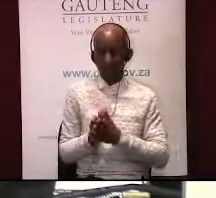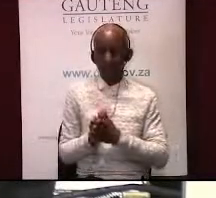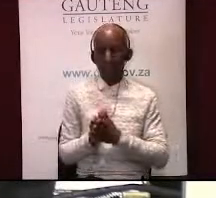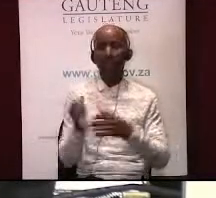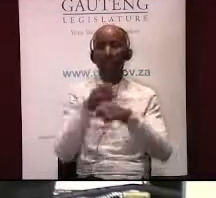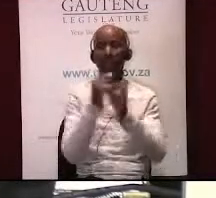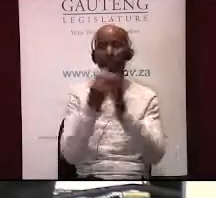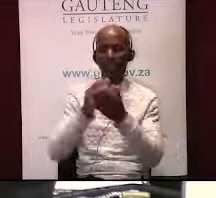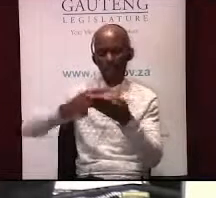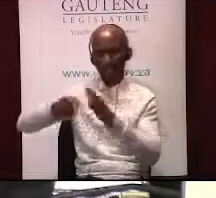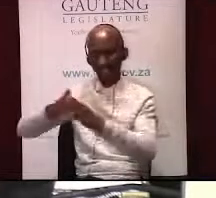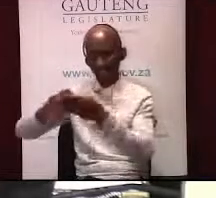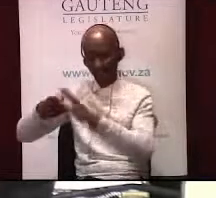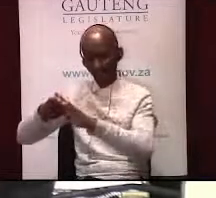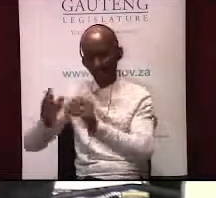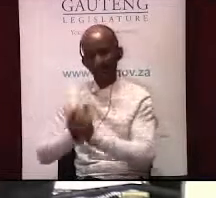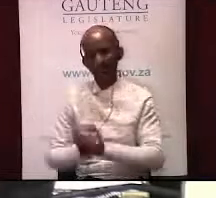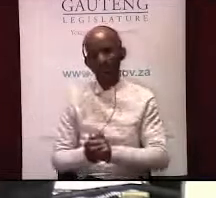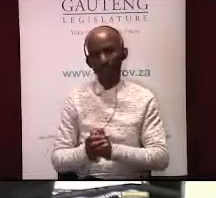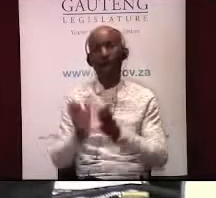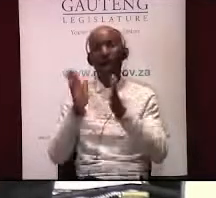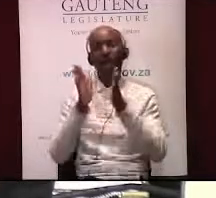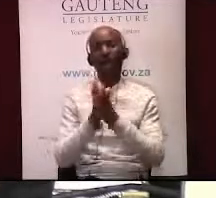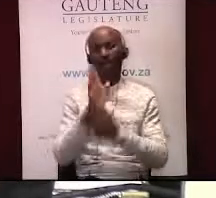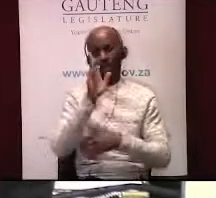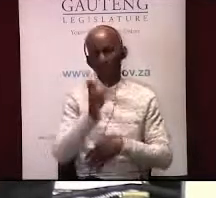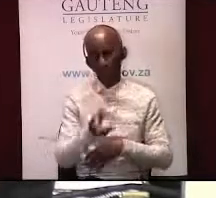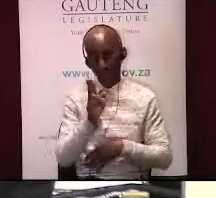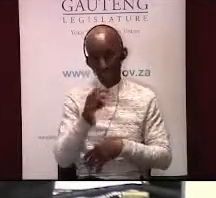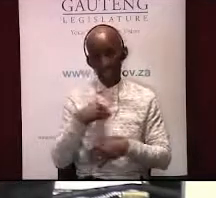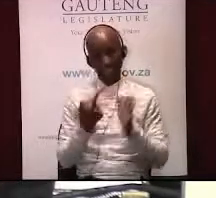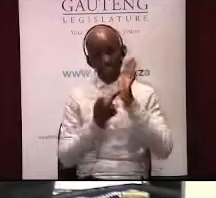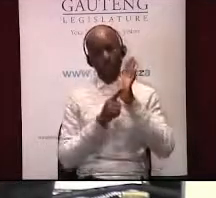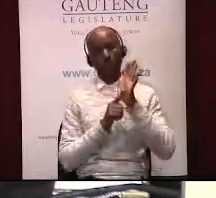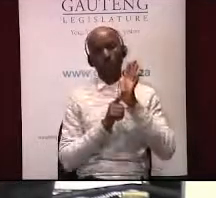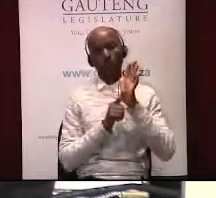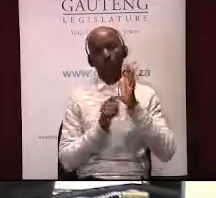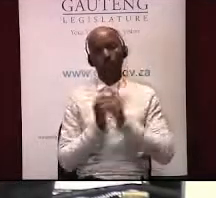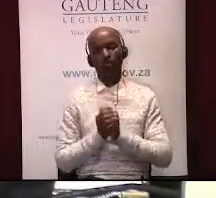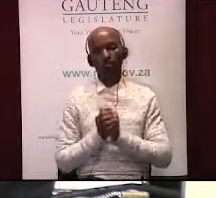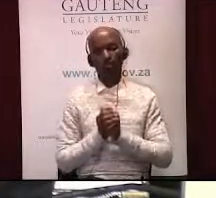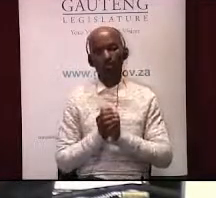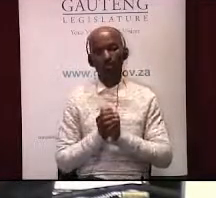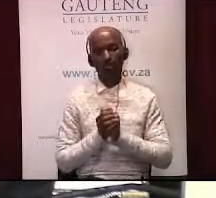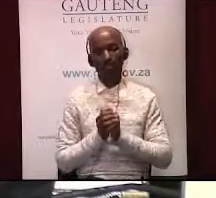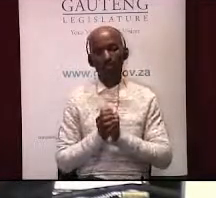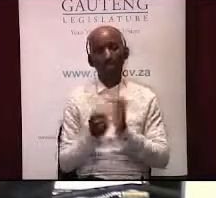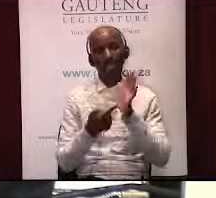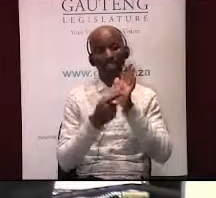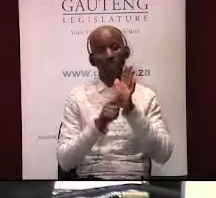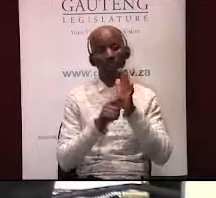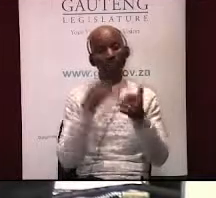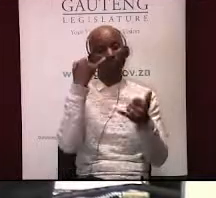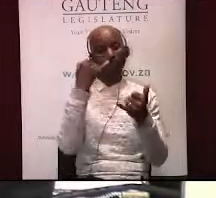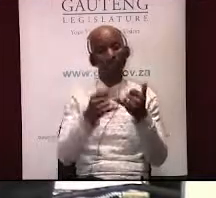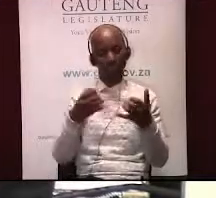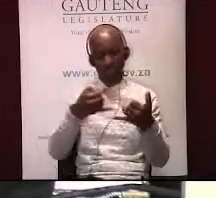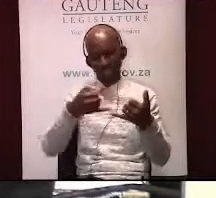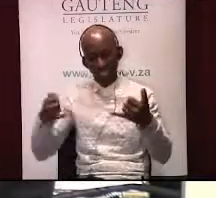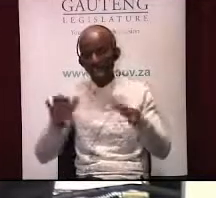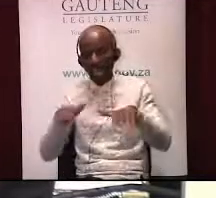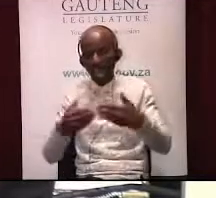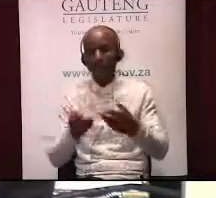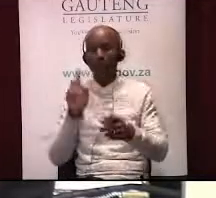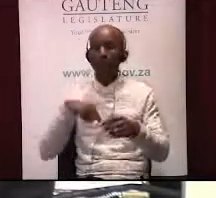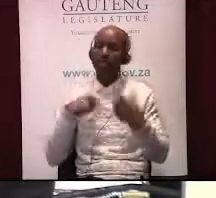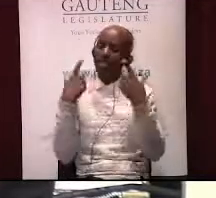advocated in our communities. And it exposes the fault lines as to what is it that